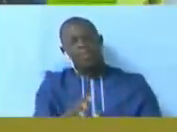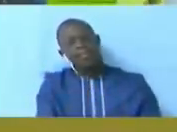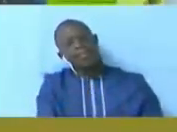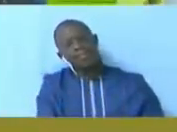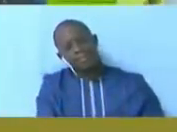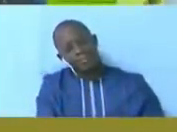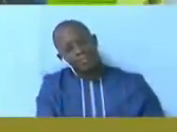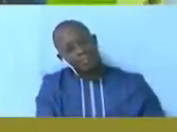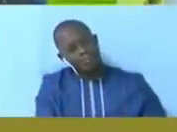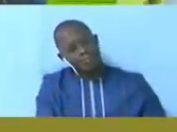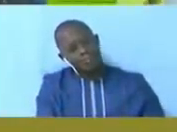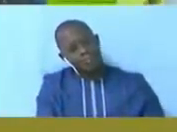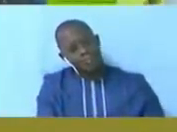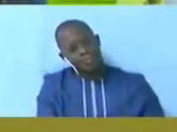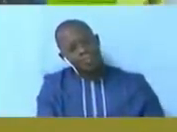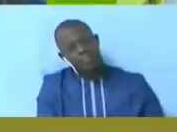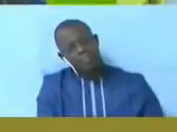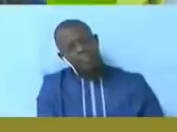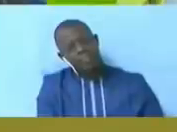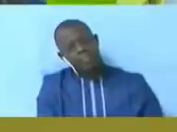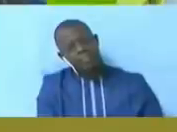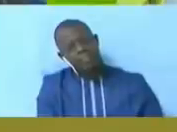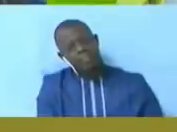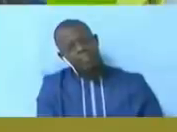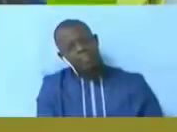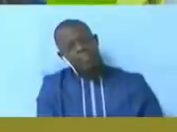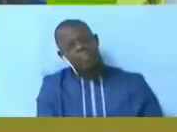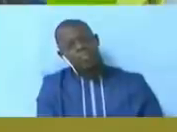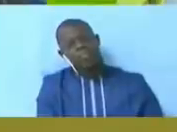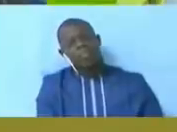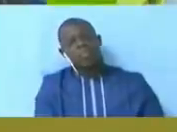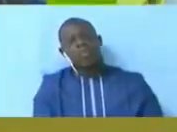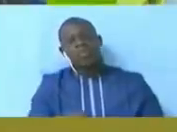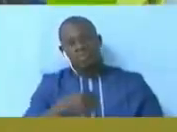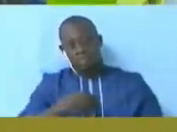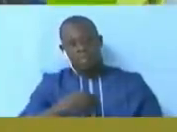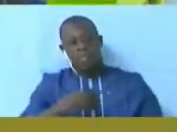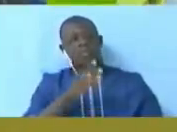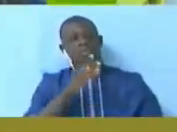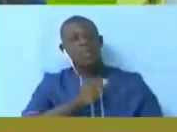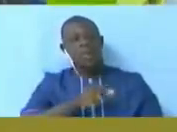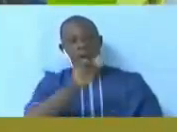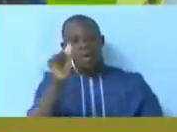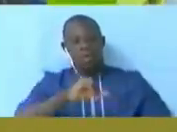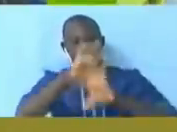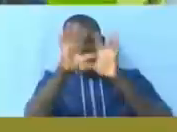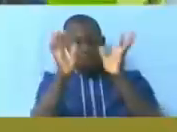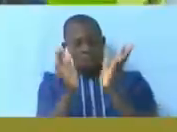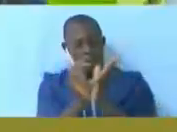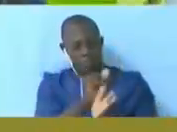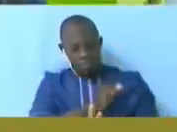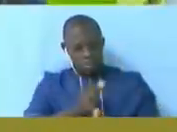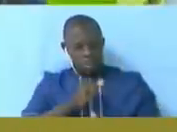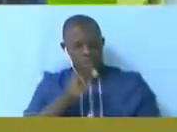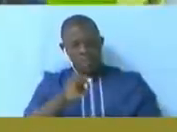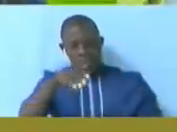For me, it's and I believe for all of us, it's a learning experience.